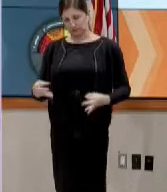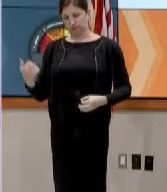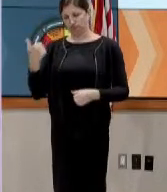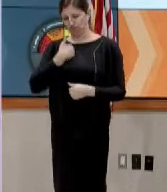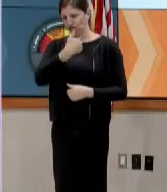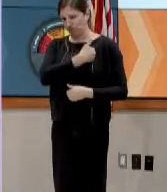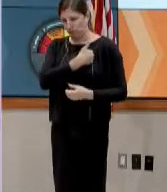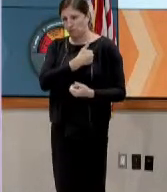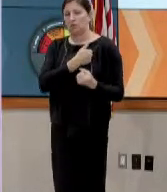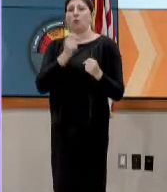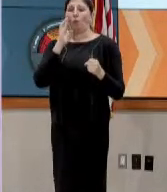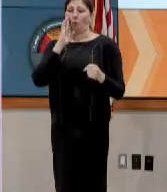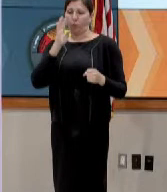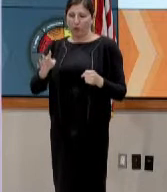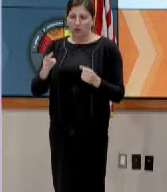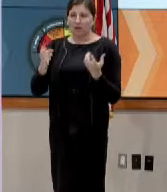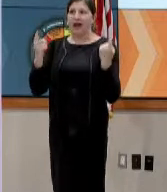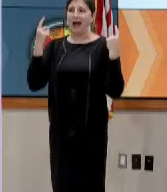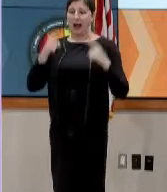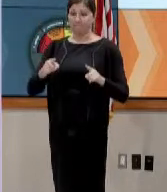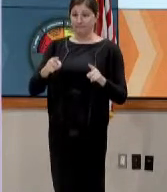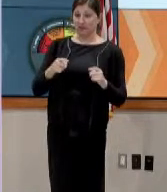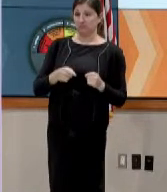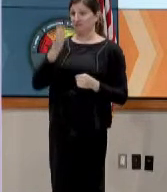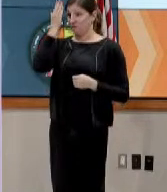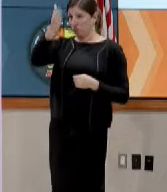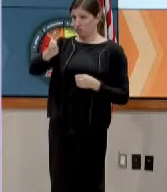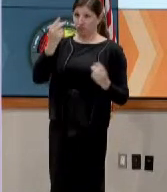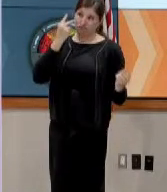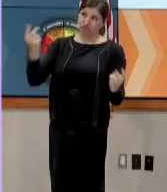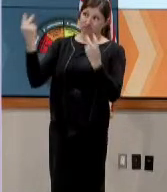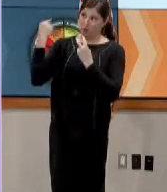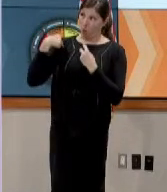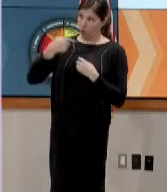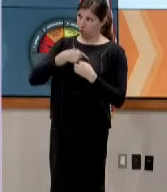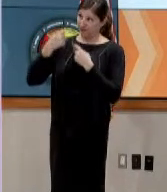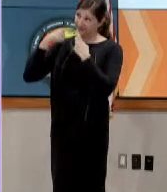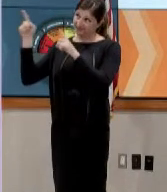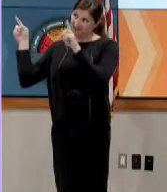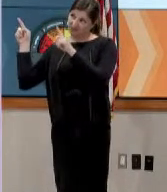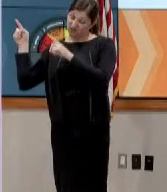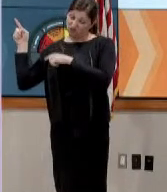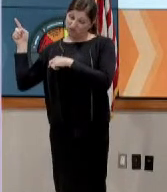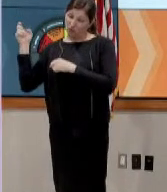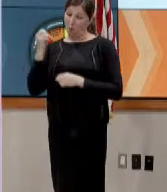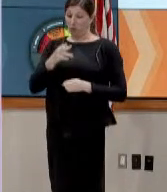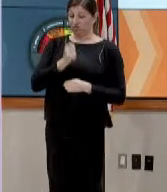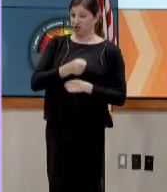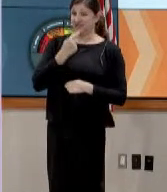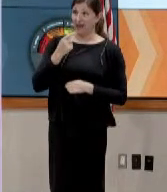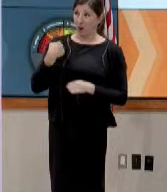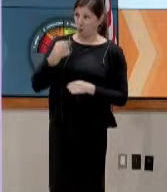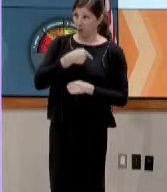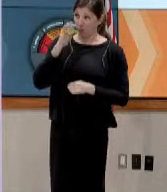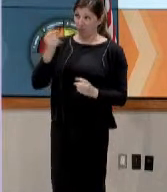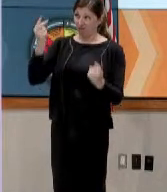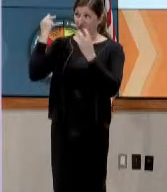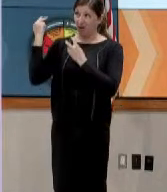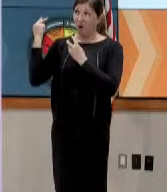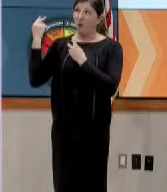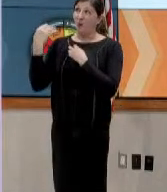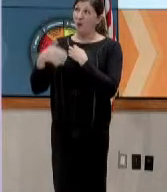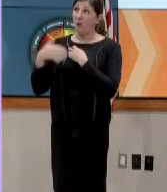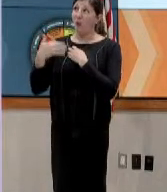community, whether the chapters are going to be written that we were successful or the chapters are written, as the judge said, that we're going to look back and say we had